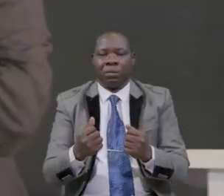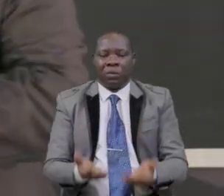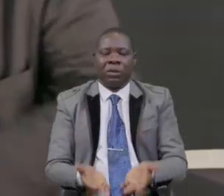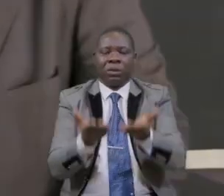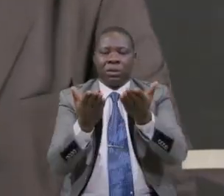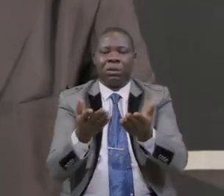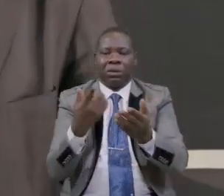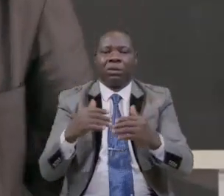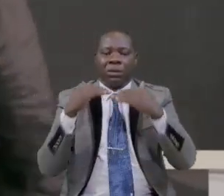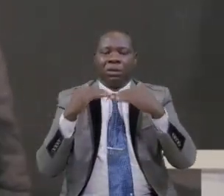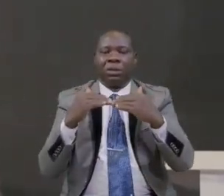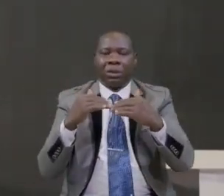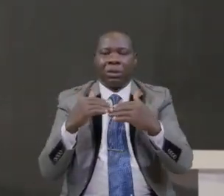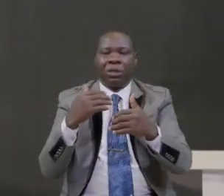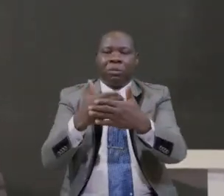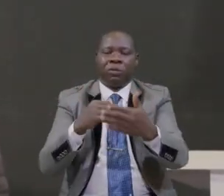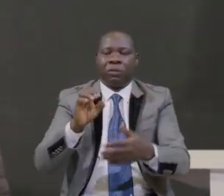Elisha. No